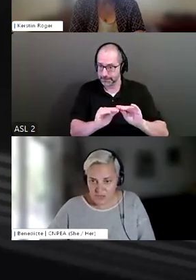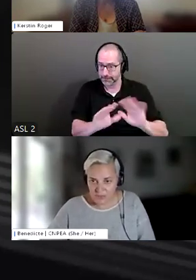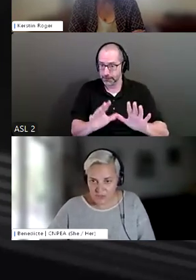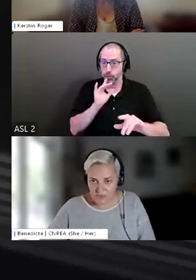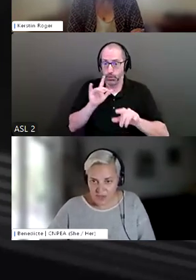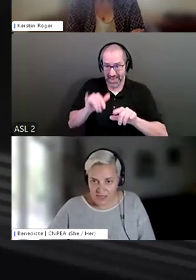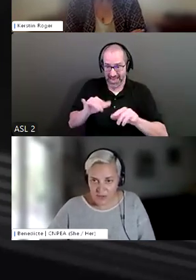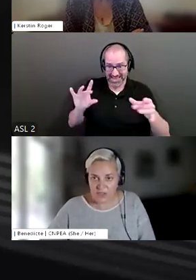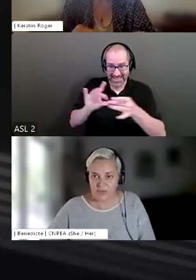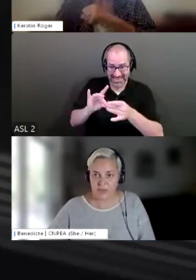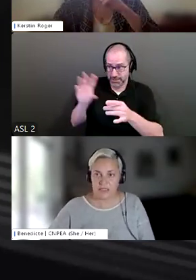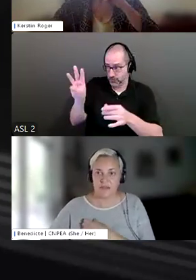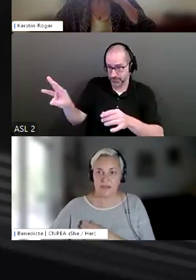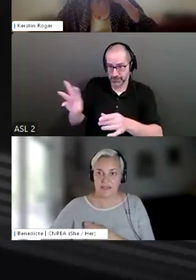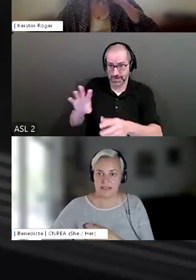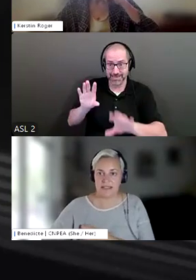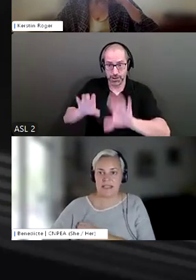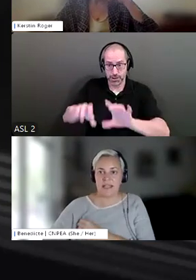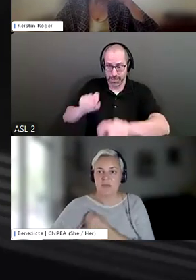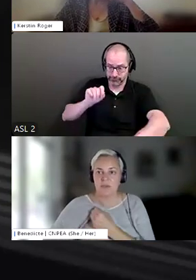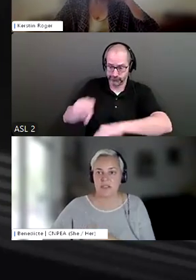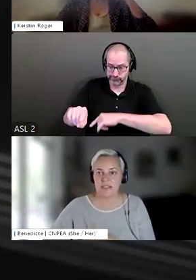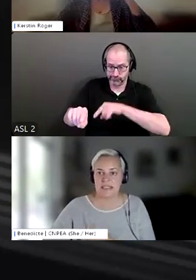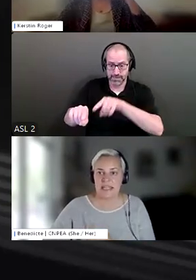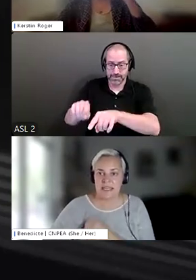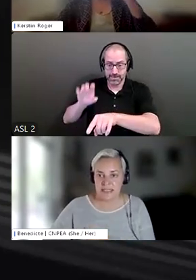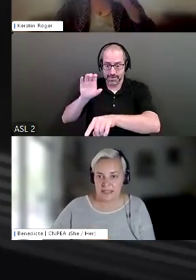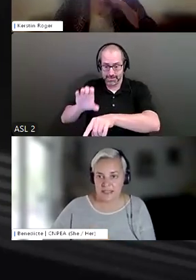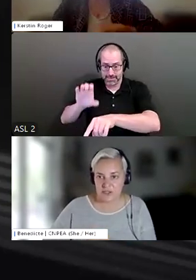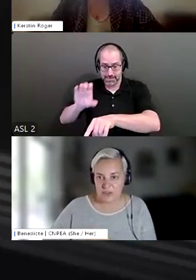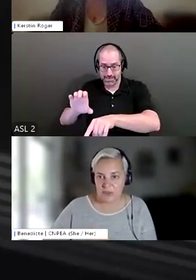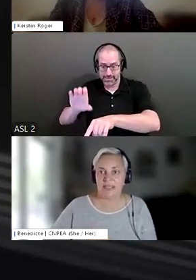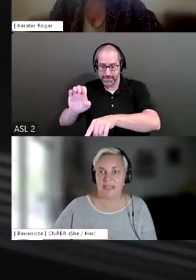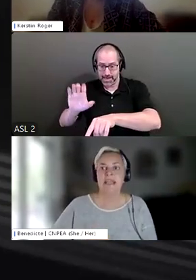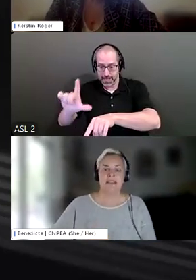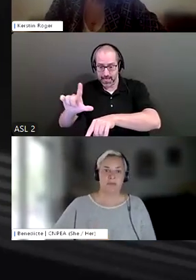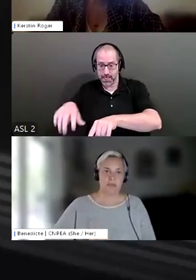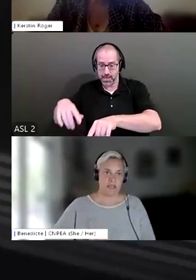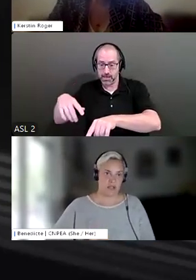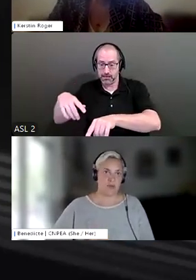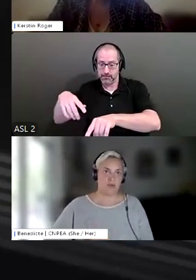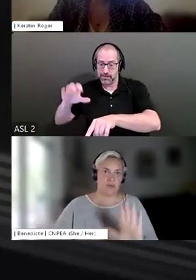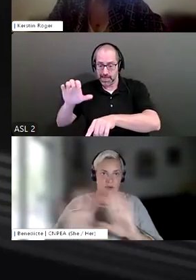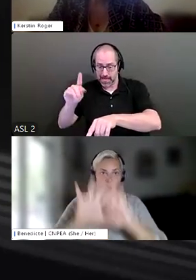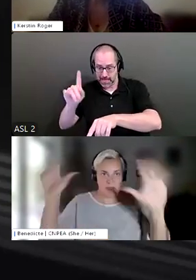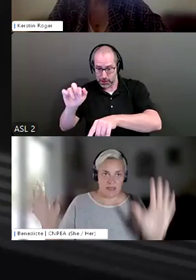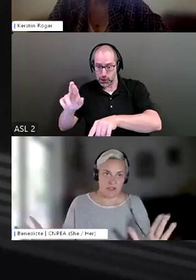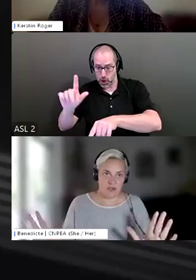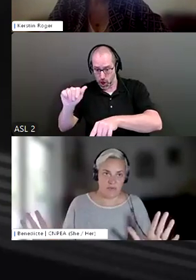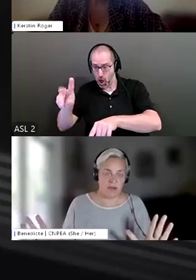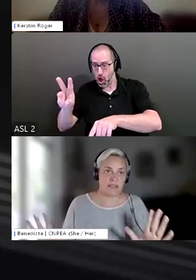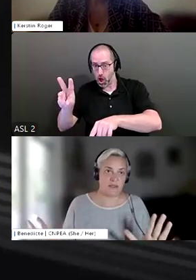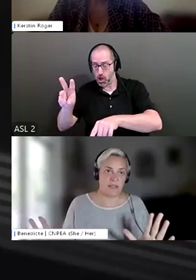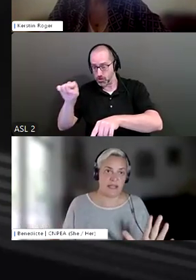in the chat box right now. If you click on that ccelderlaw.ca link that I just put in, this will take you to the homepage